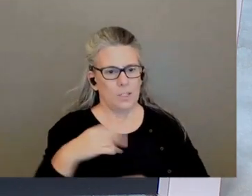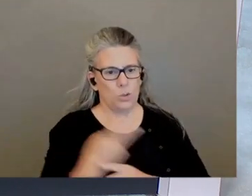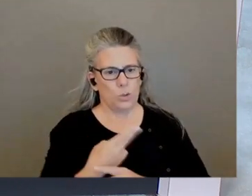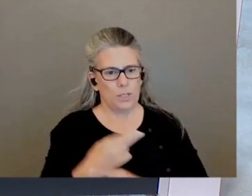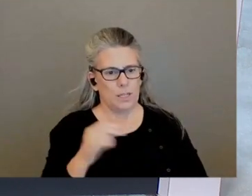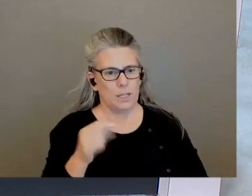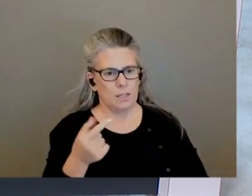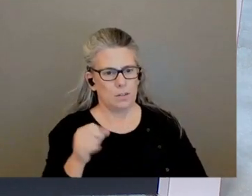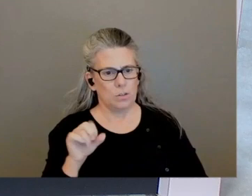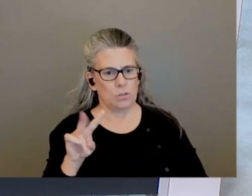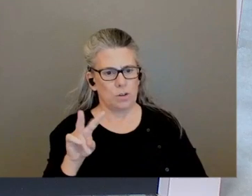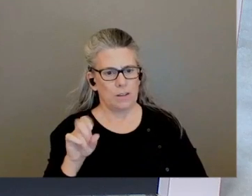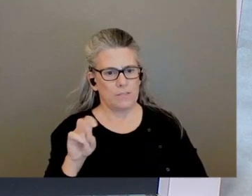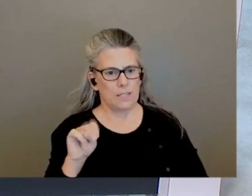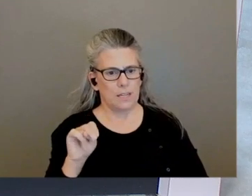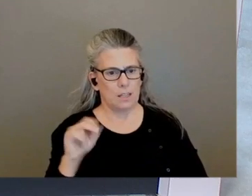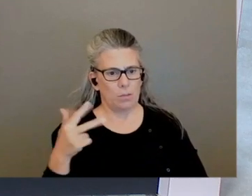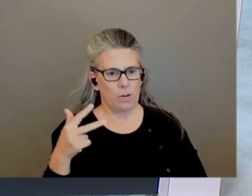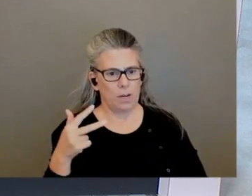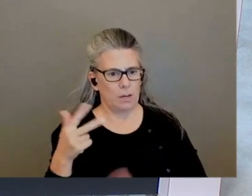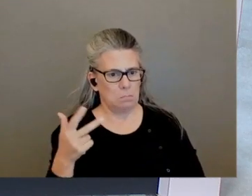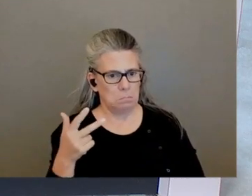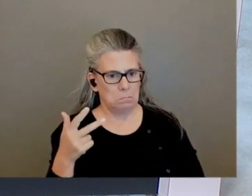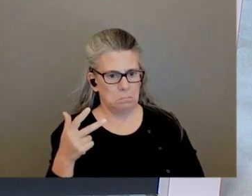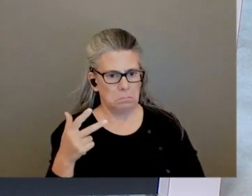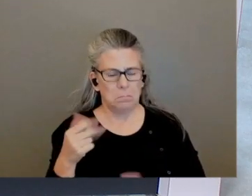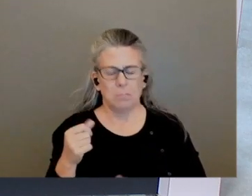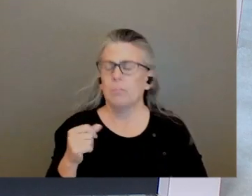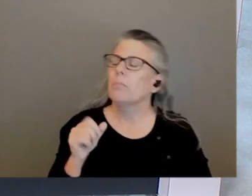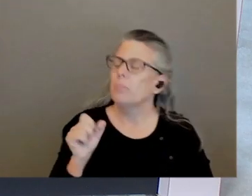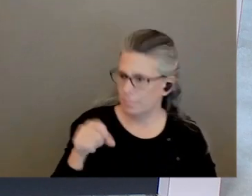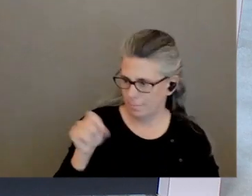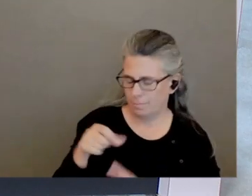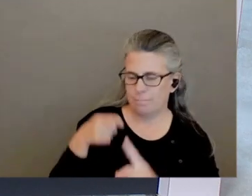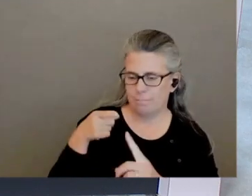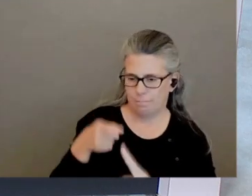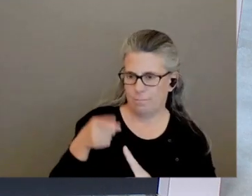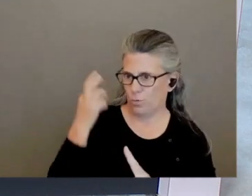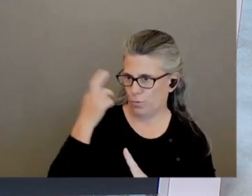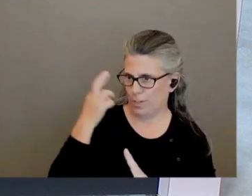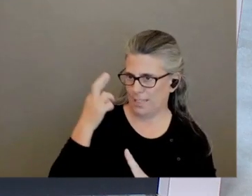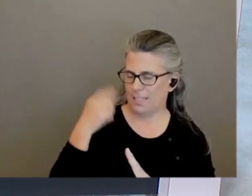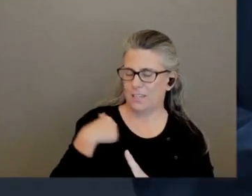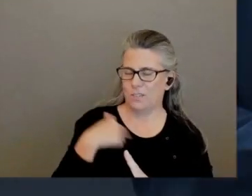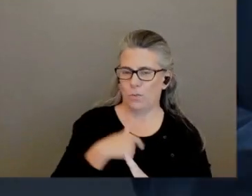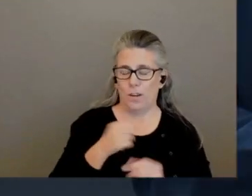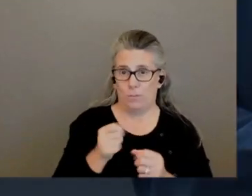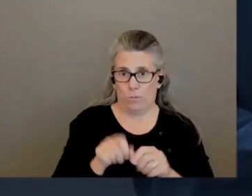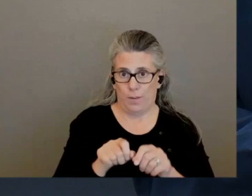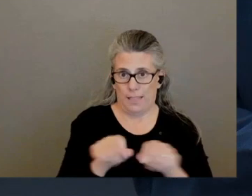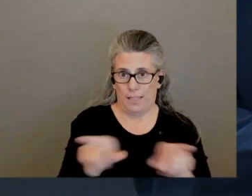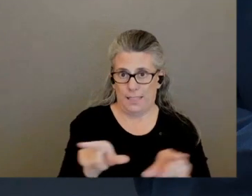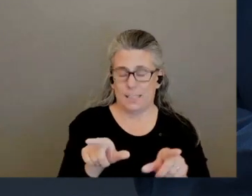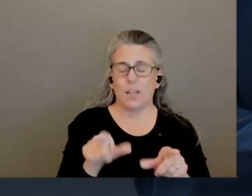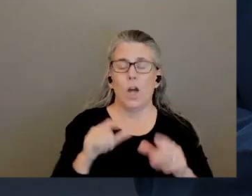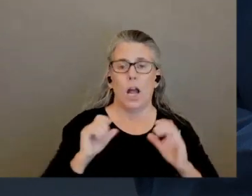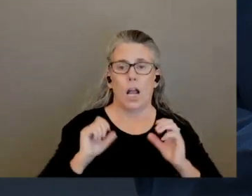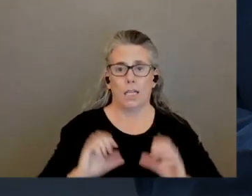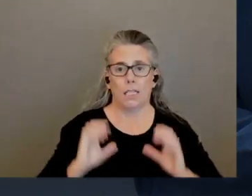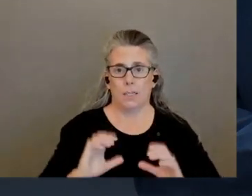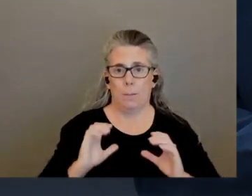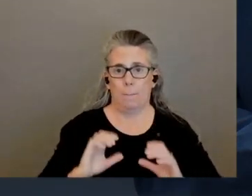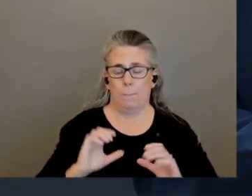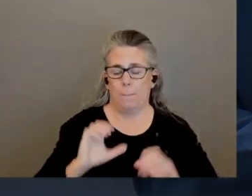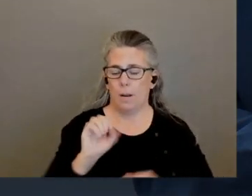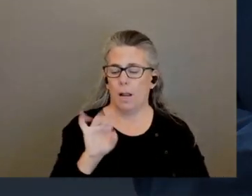main reason why we have released custom processors is to make them available with a